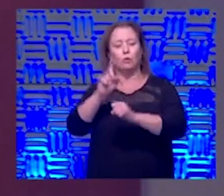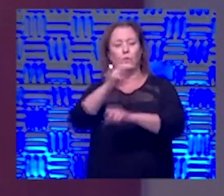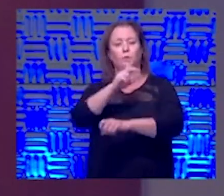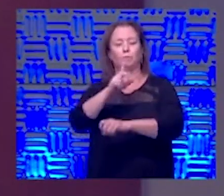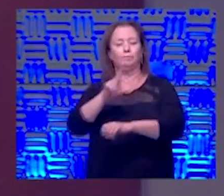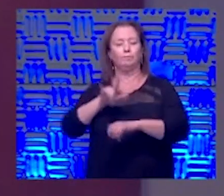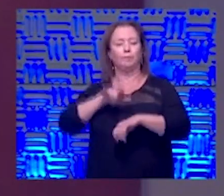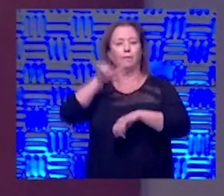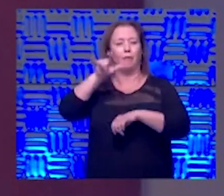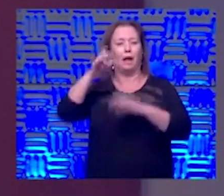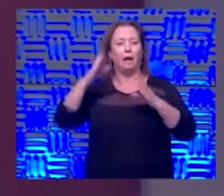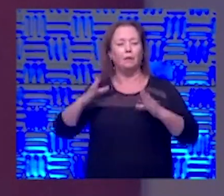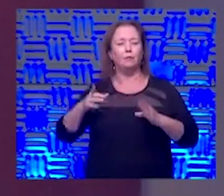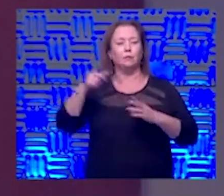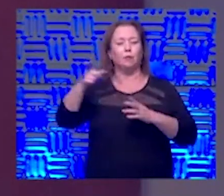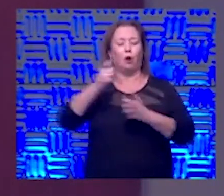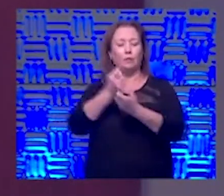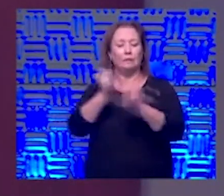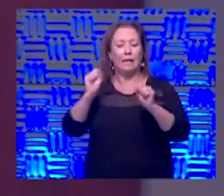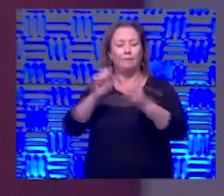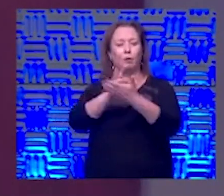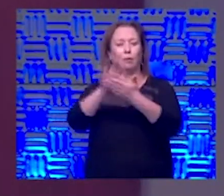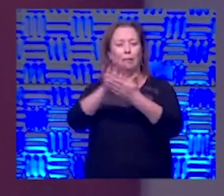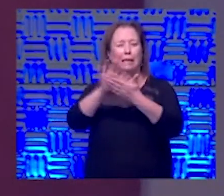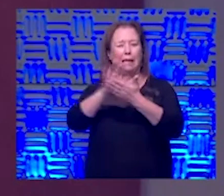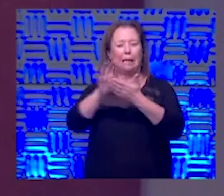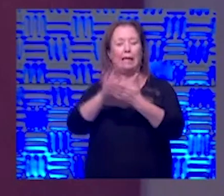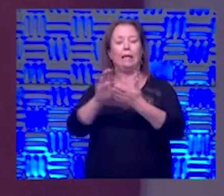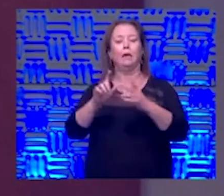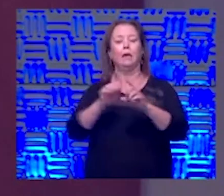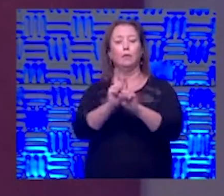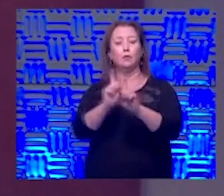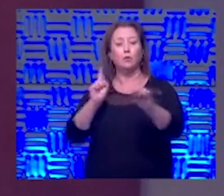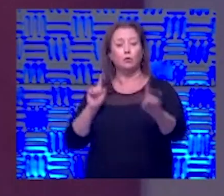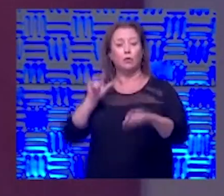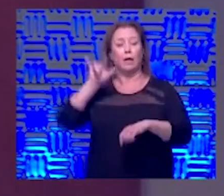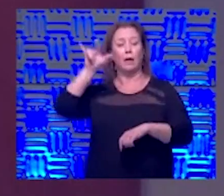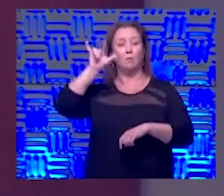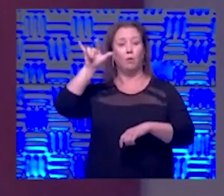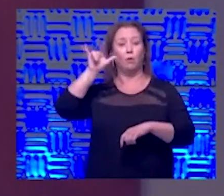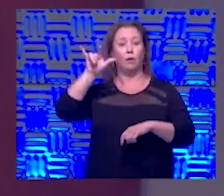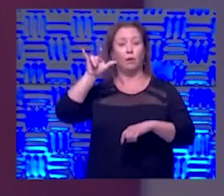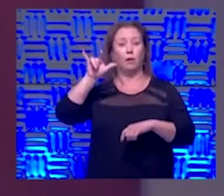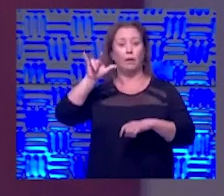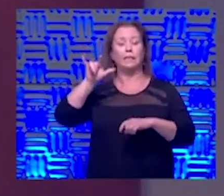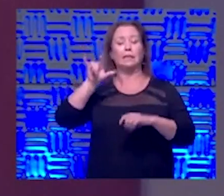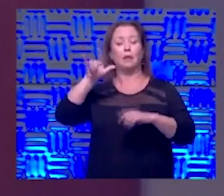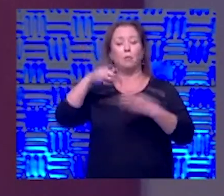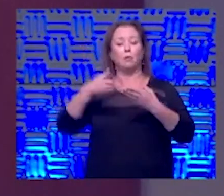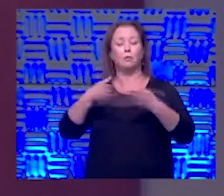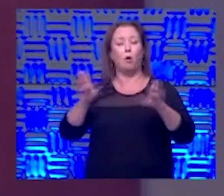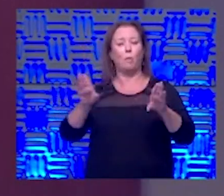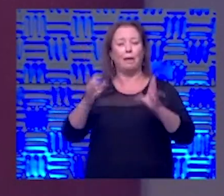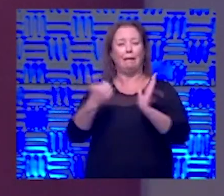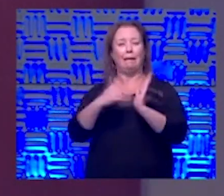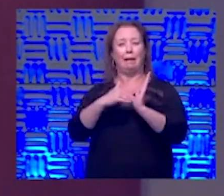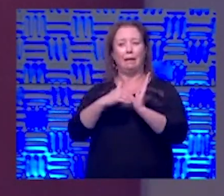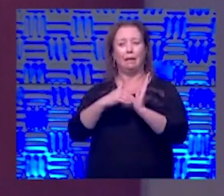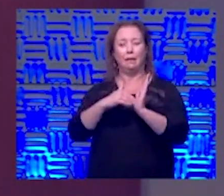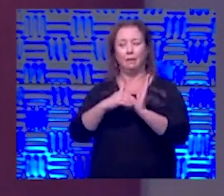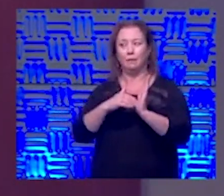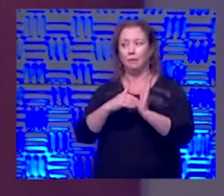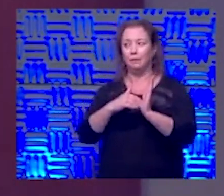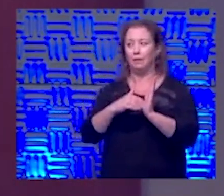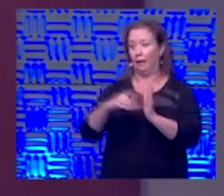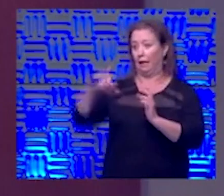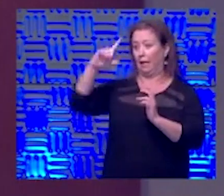doing extra cleaning of their airplanes. There's social distancing at the airport as the airport's starting to open. So I